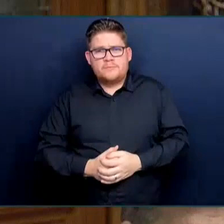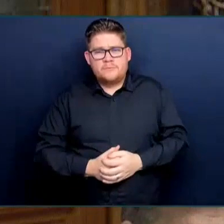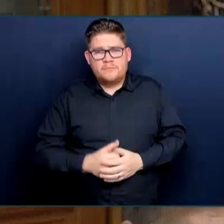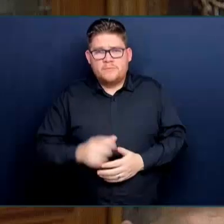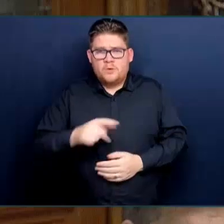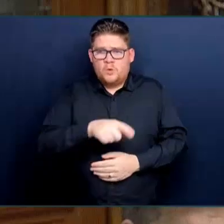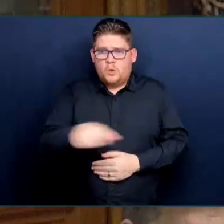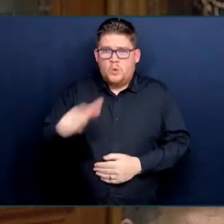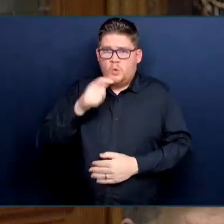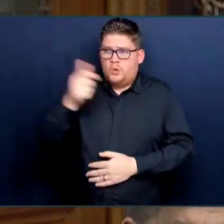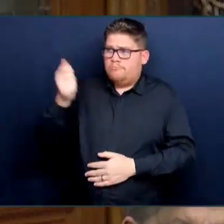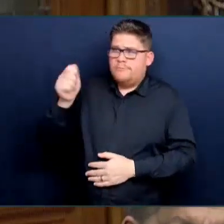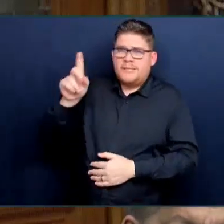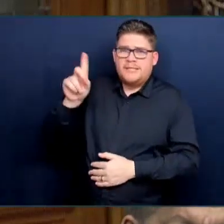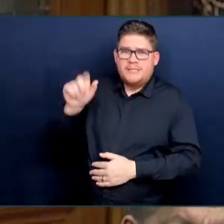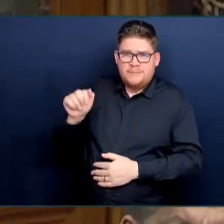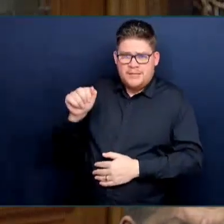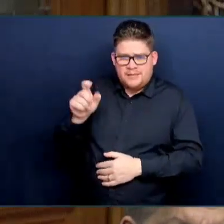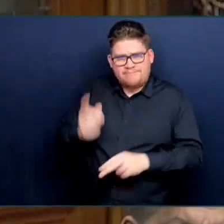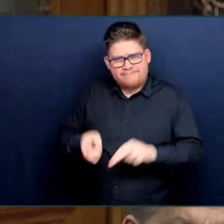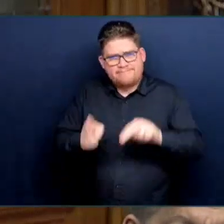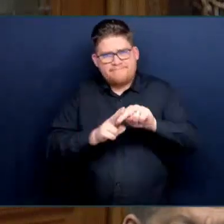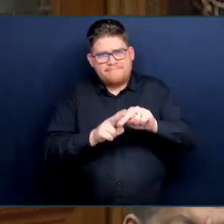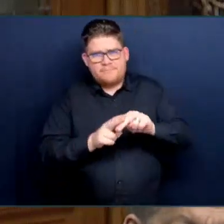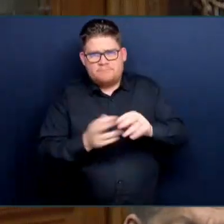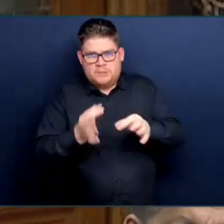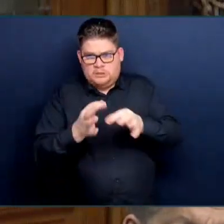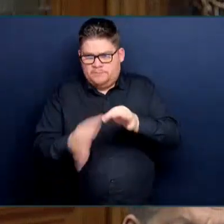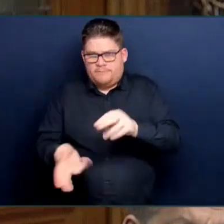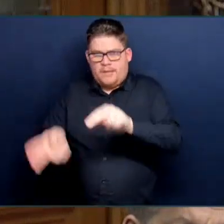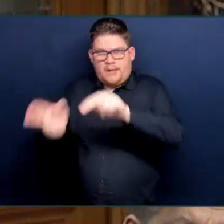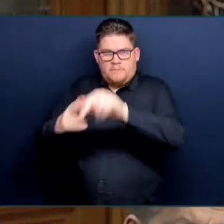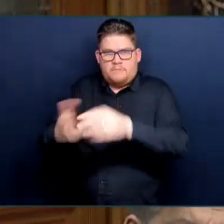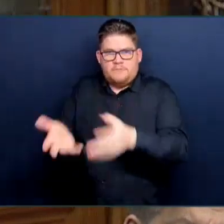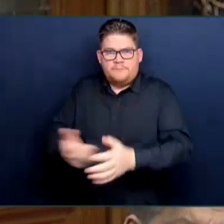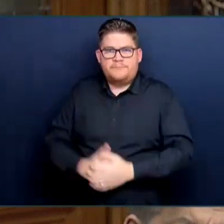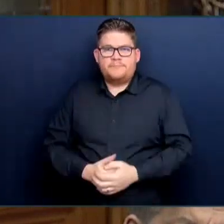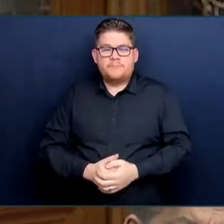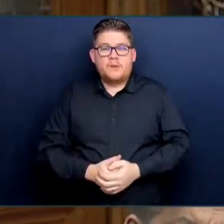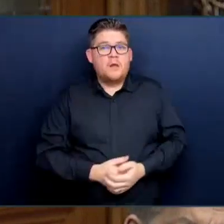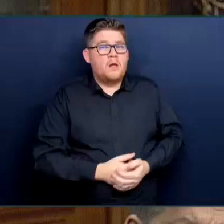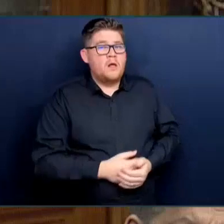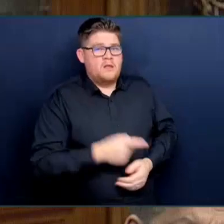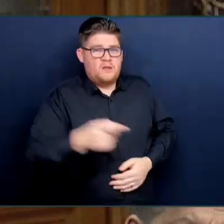not words, it's not victory laps, it is an action.